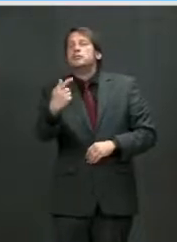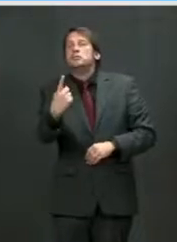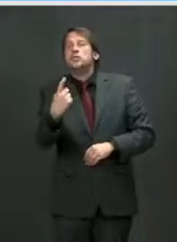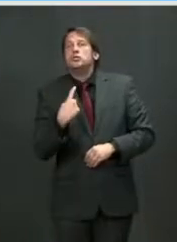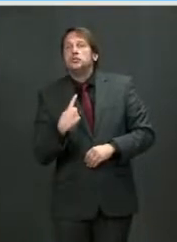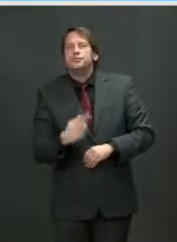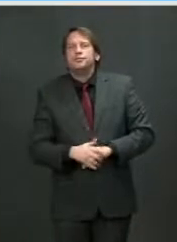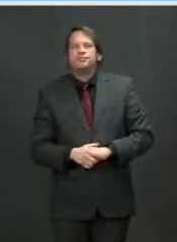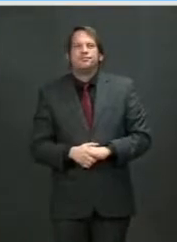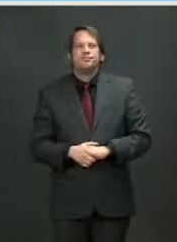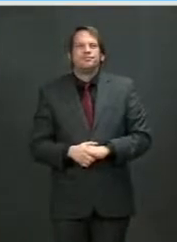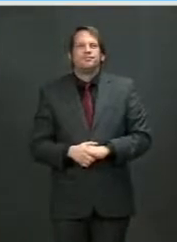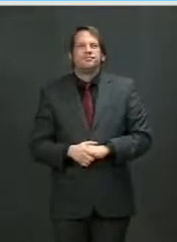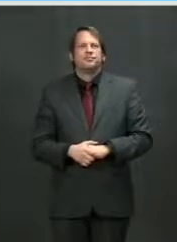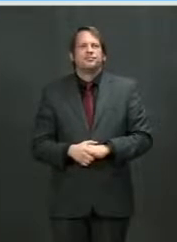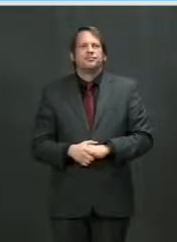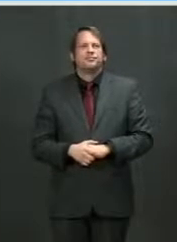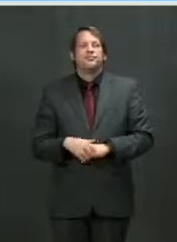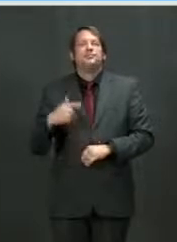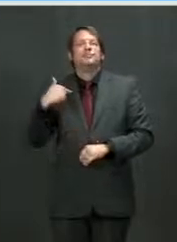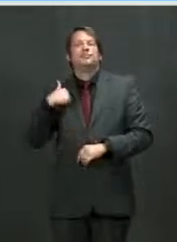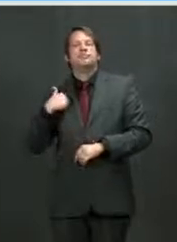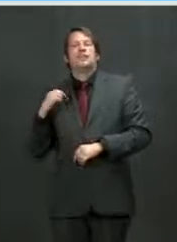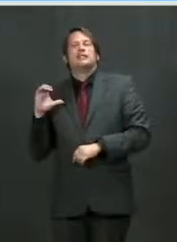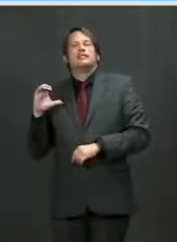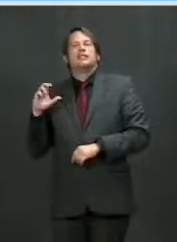Caitlin Collins at CNN.